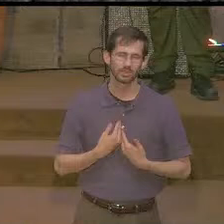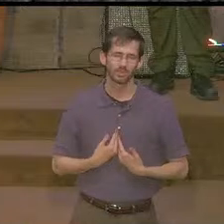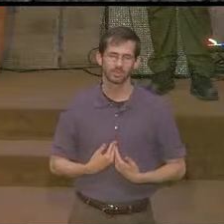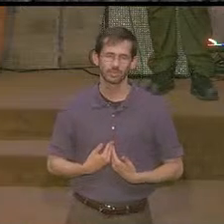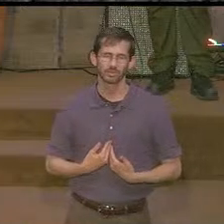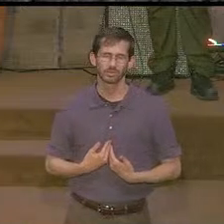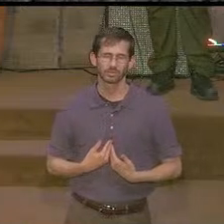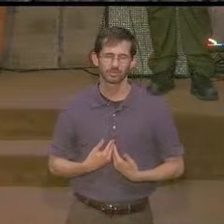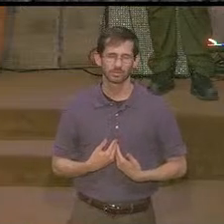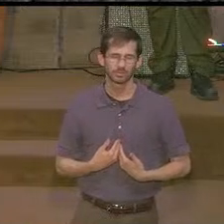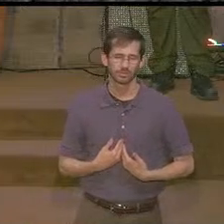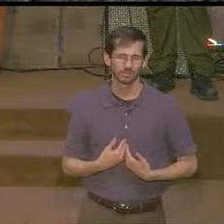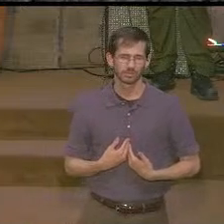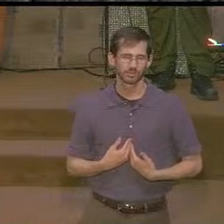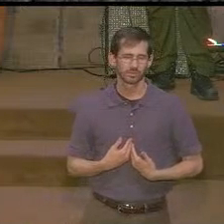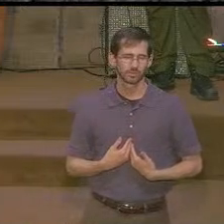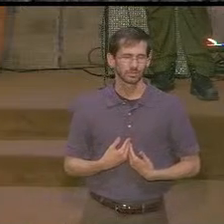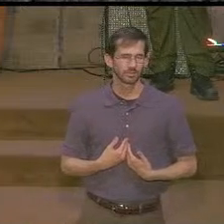me.